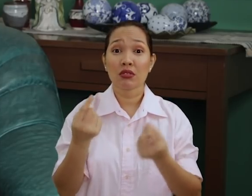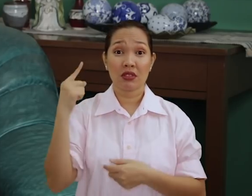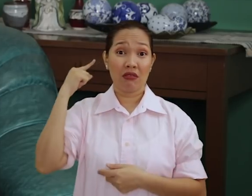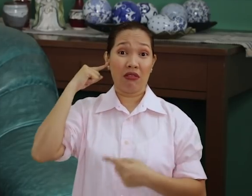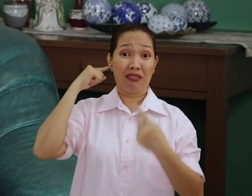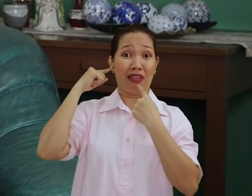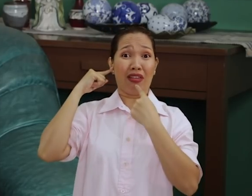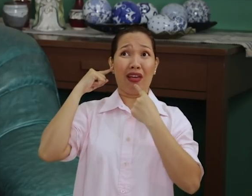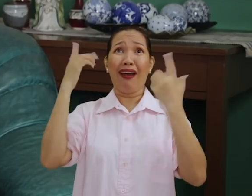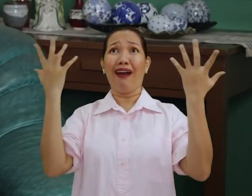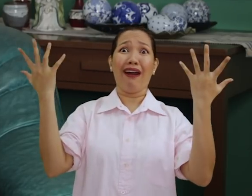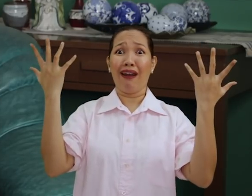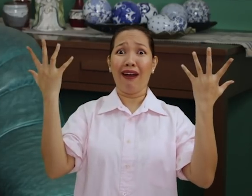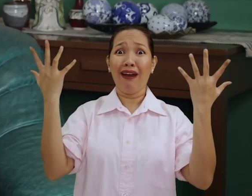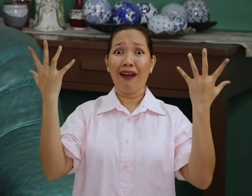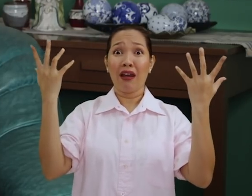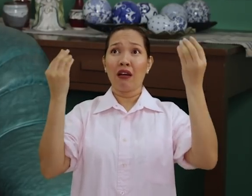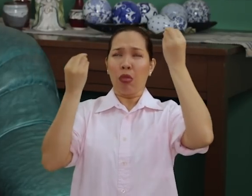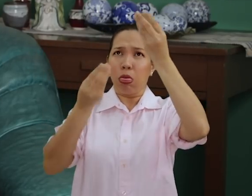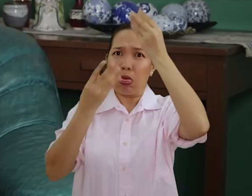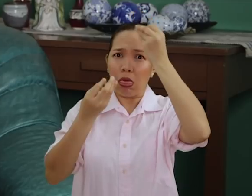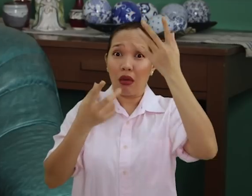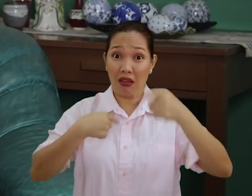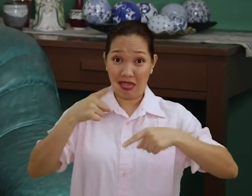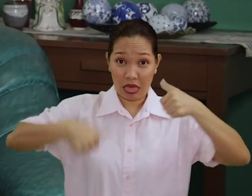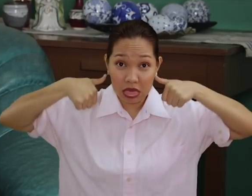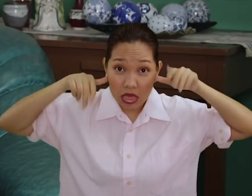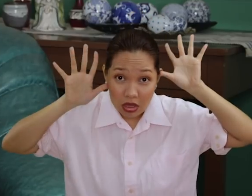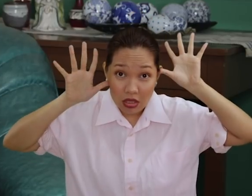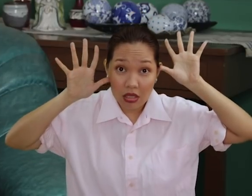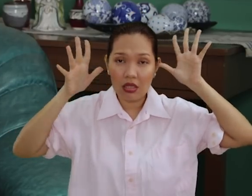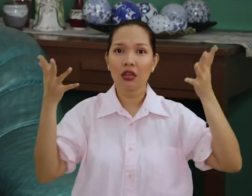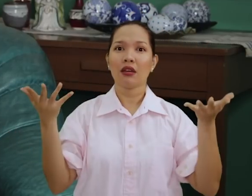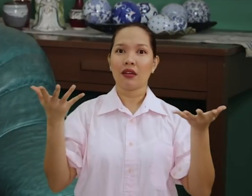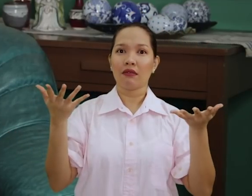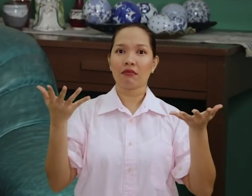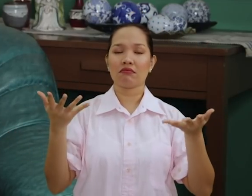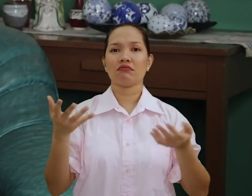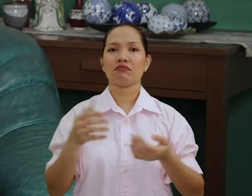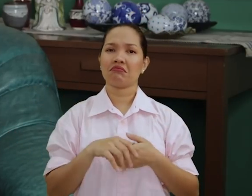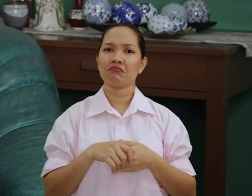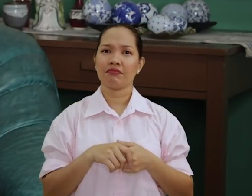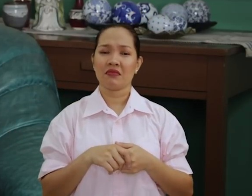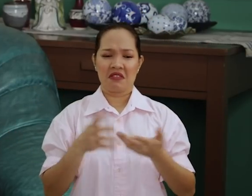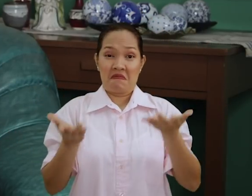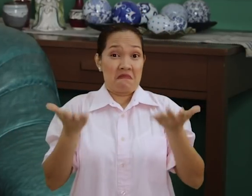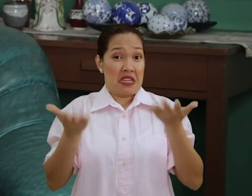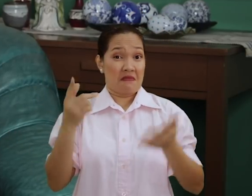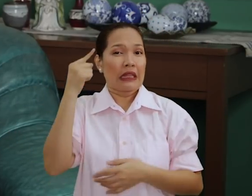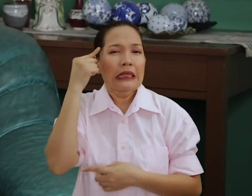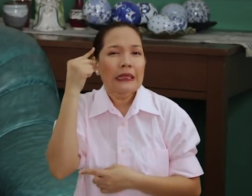will allow Jesus to touch his own ear and tongue with Jesus' hands? Will you allow Jesus to do that to